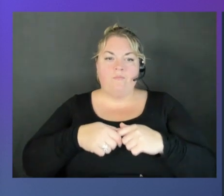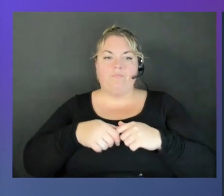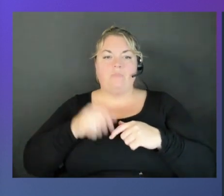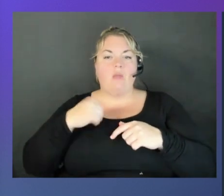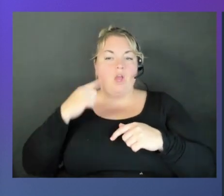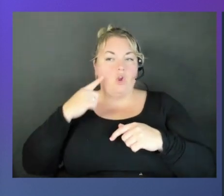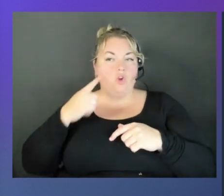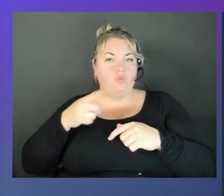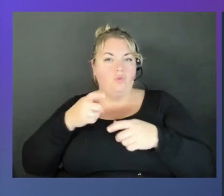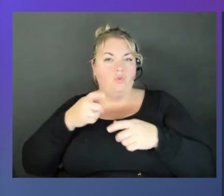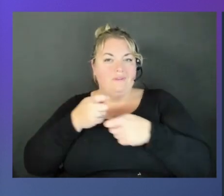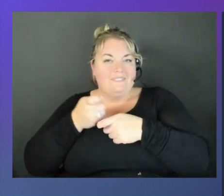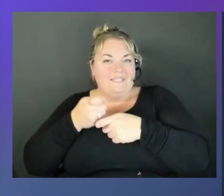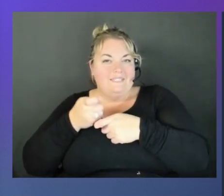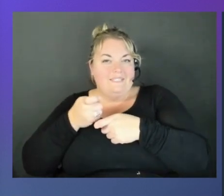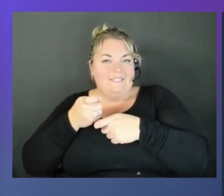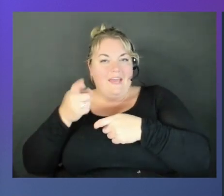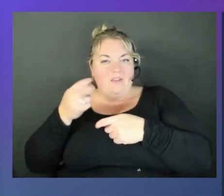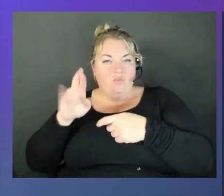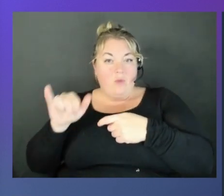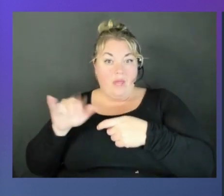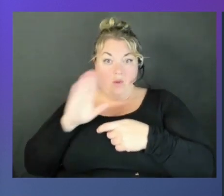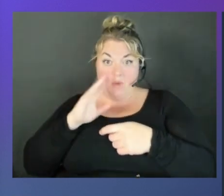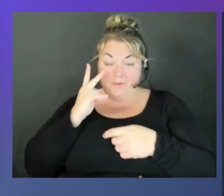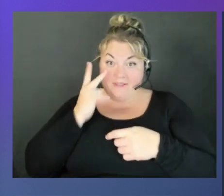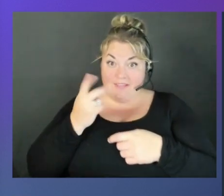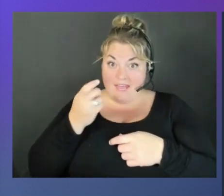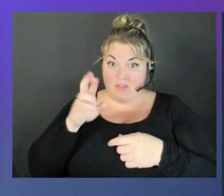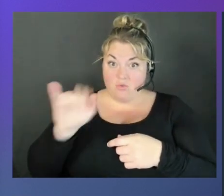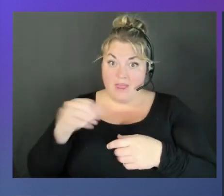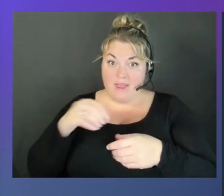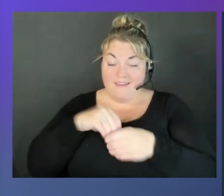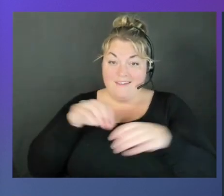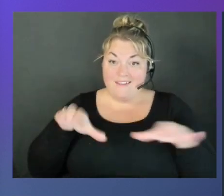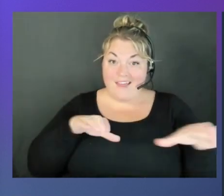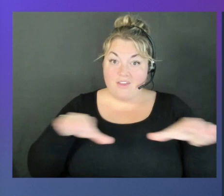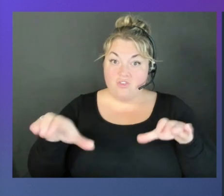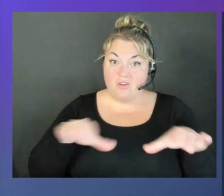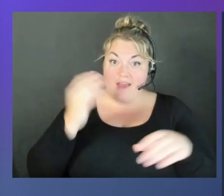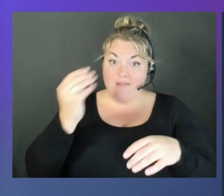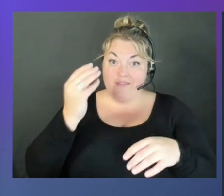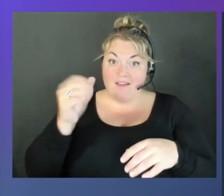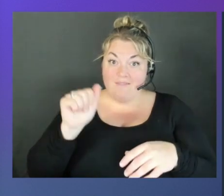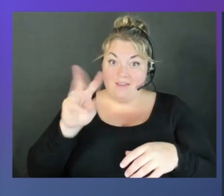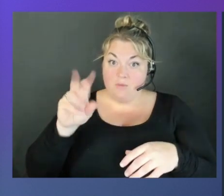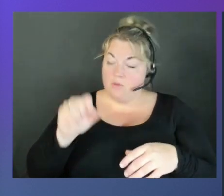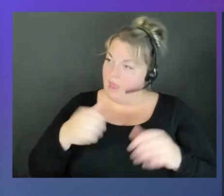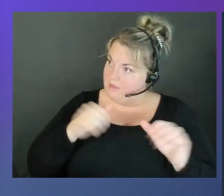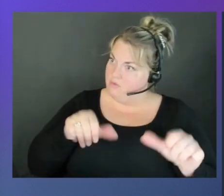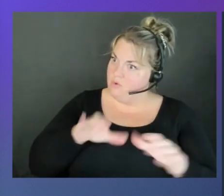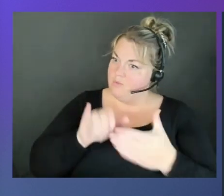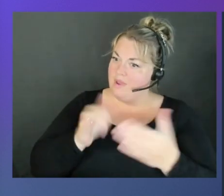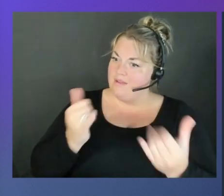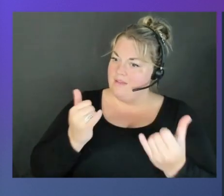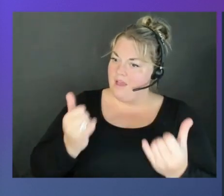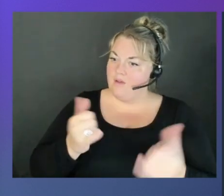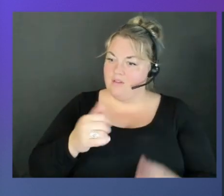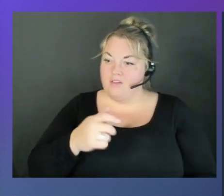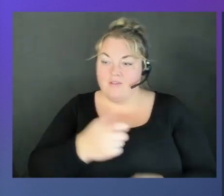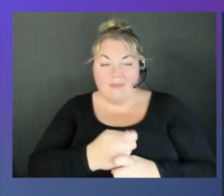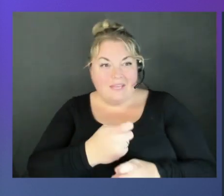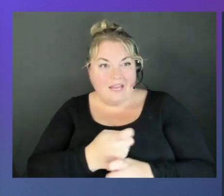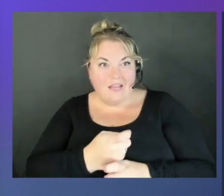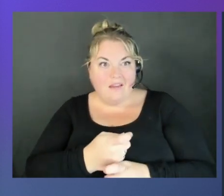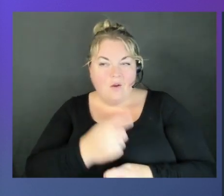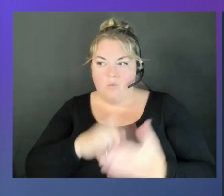teasing X-Ray. Are we going to see X-Ray in action outside of AWS? I can do that right now. All right. You got to be kidding. What aren't we going to